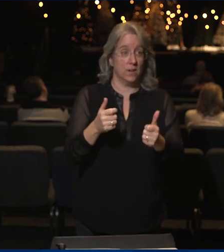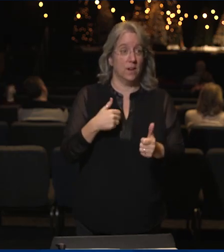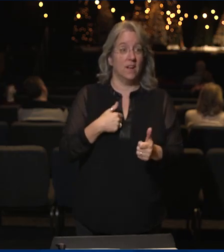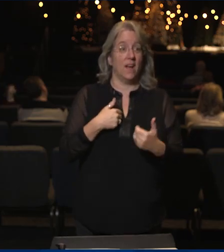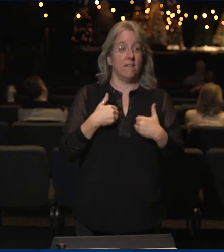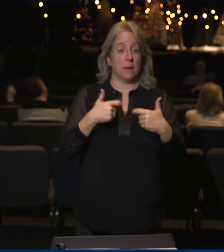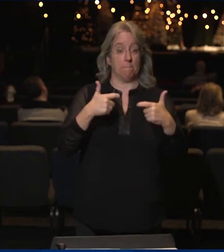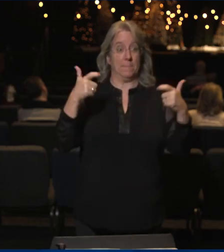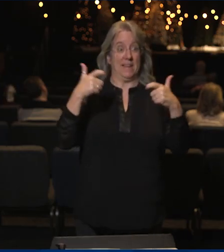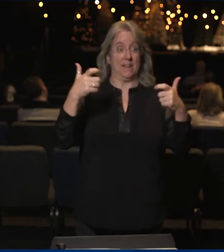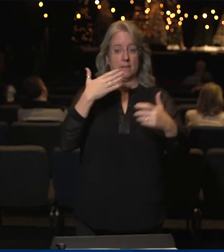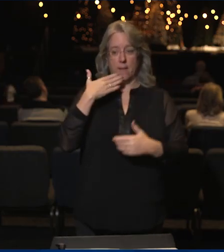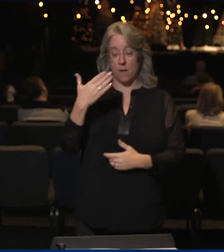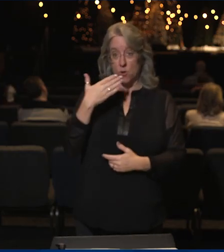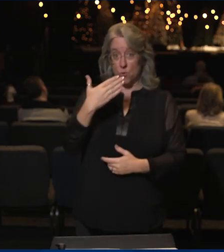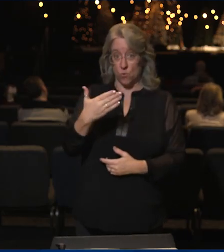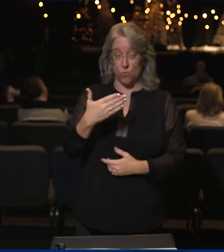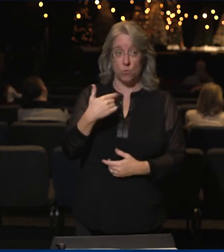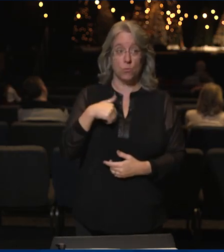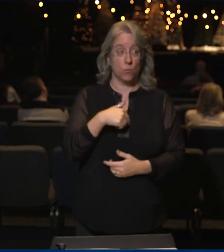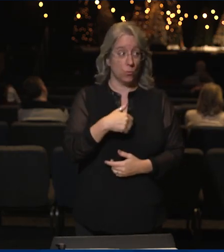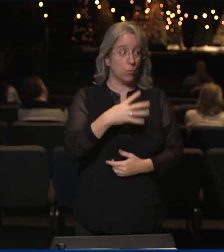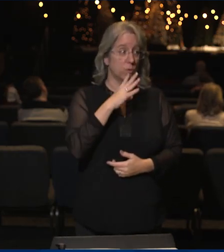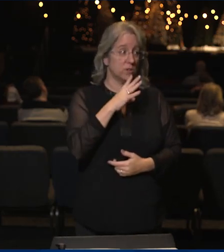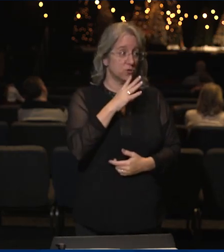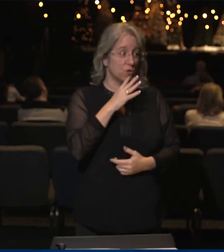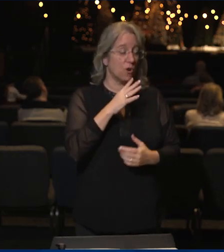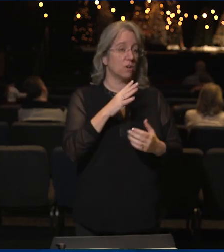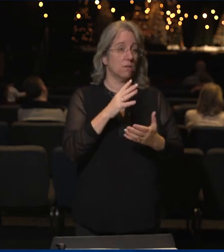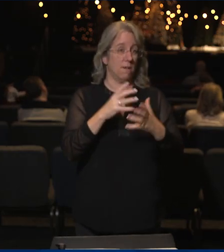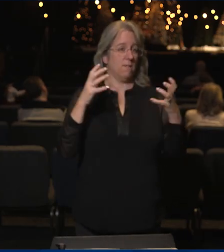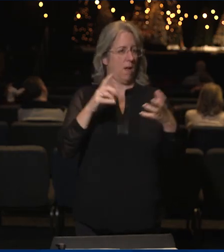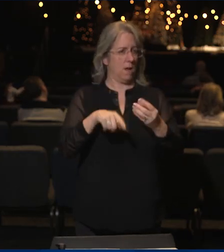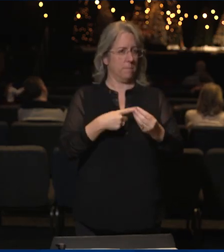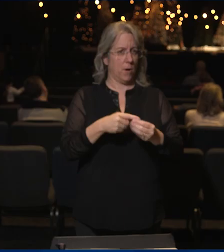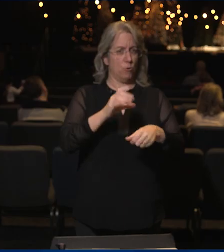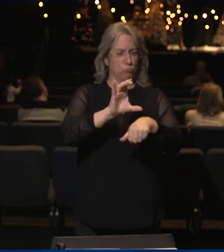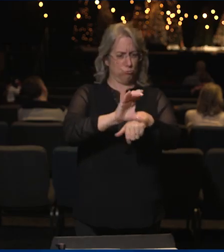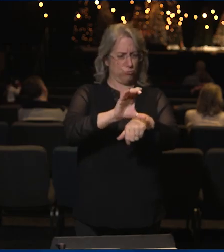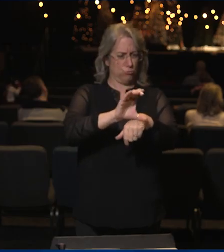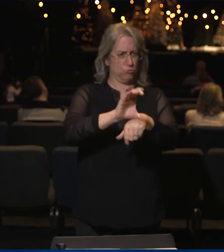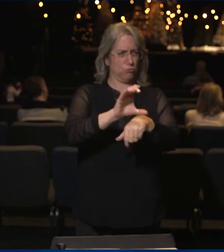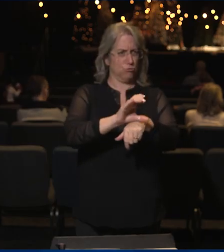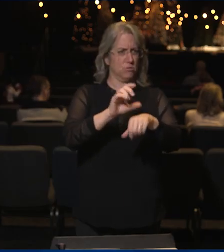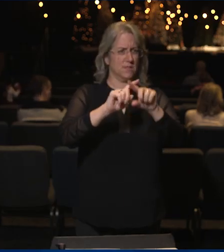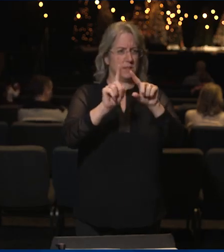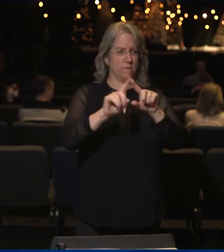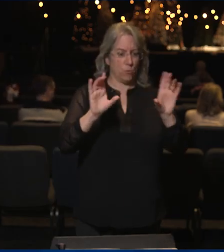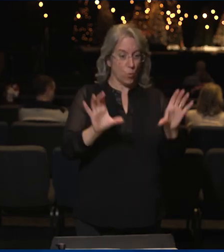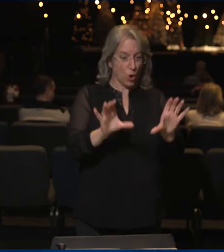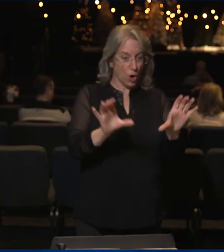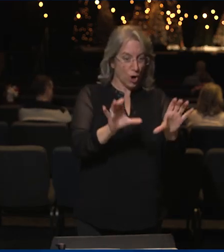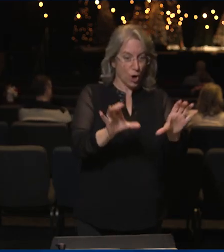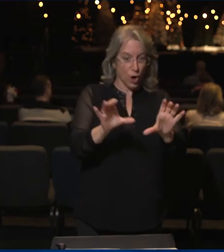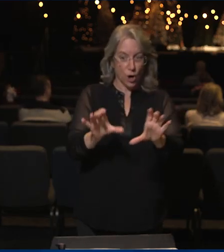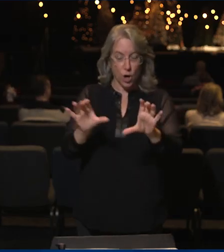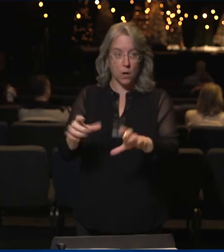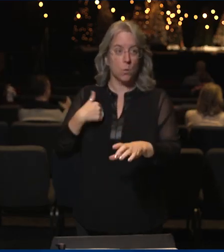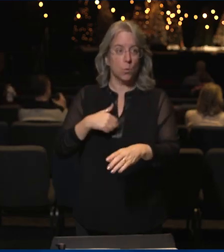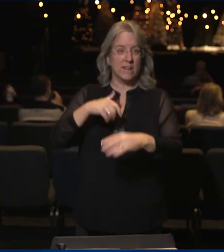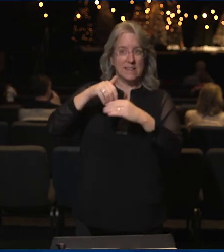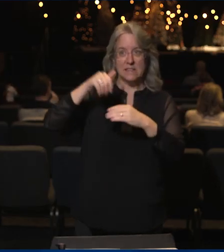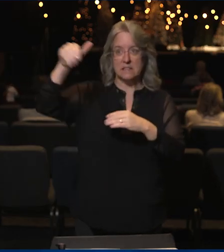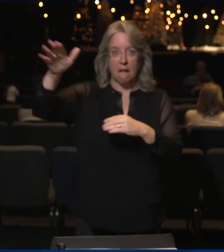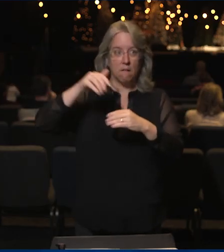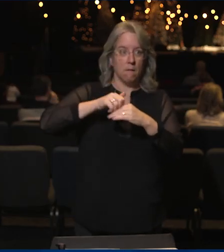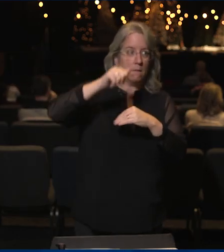huge thank you. You know, we talk a lot as a church about all of the work that we do when we send people. It's